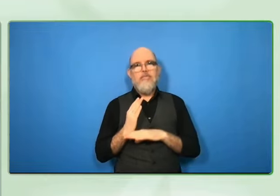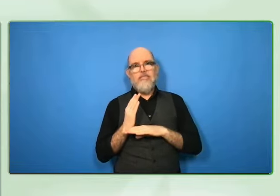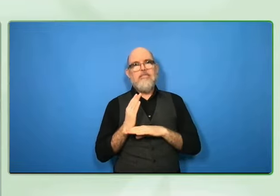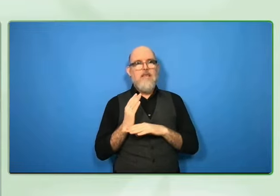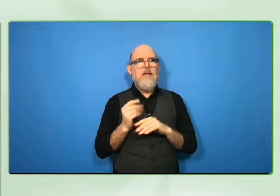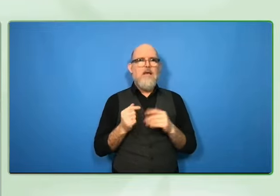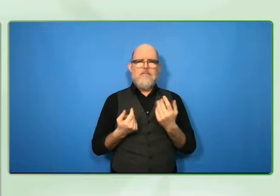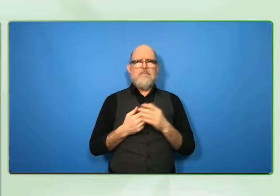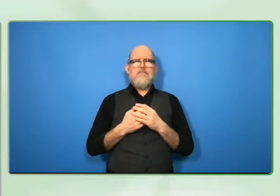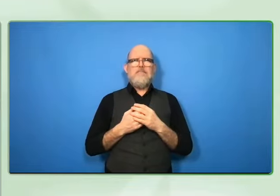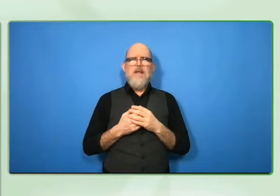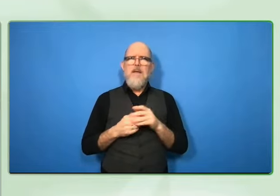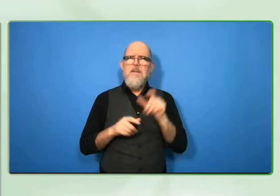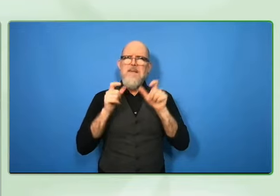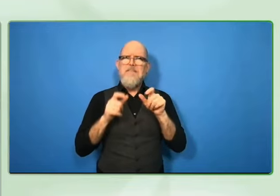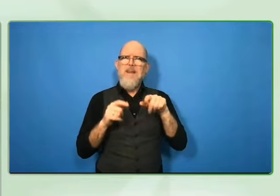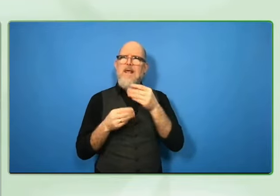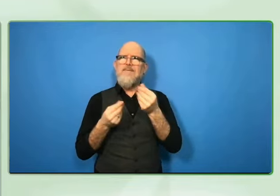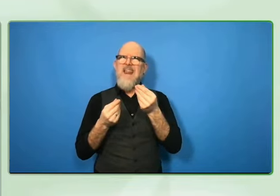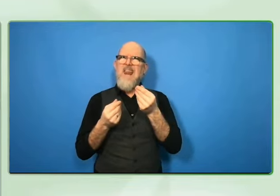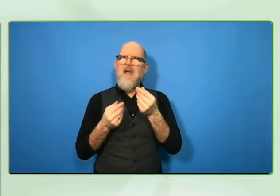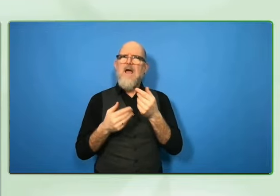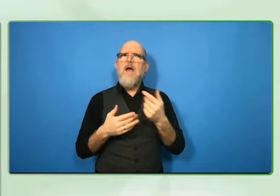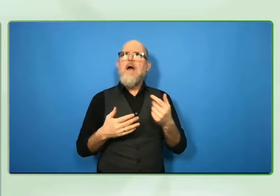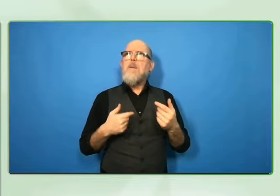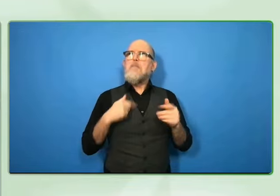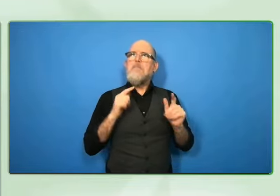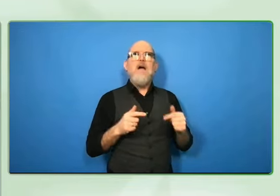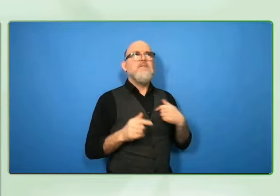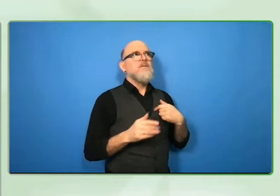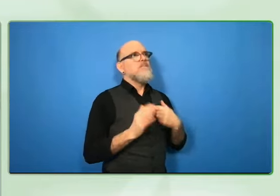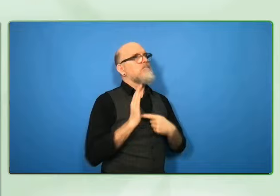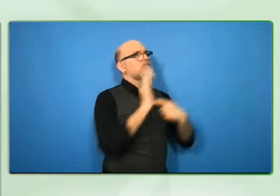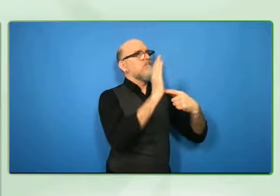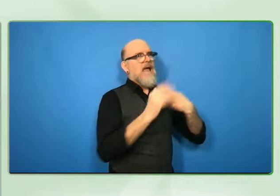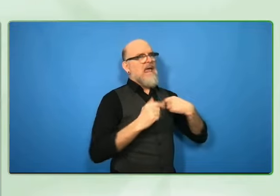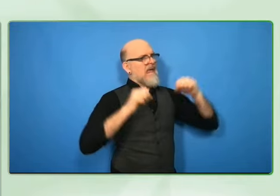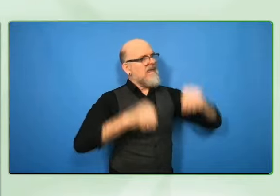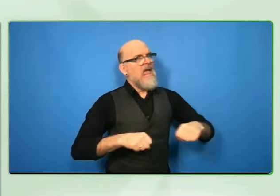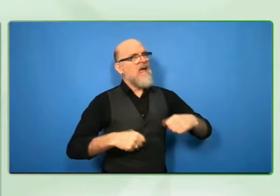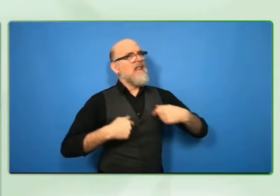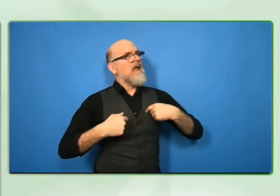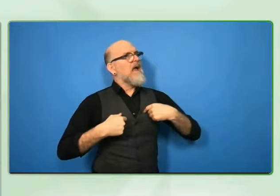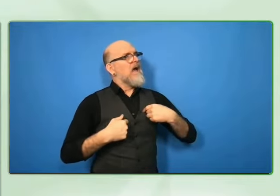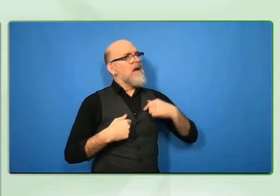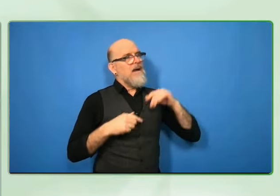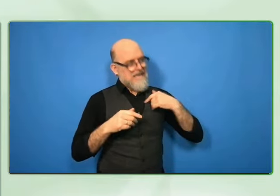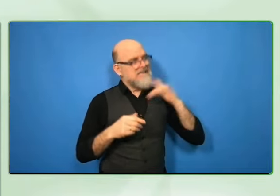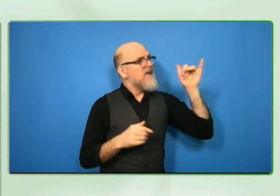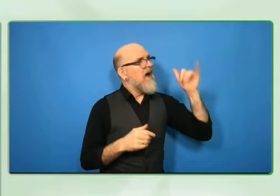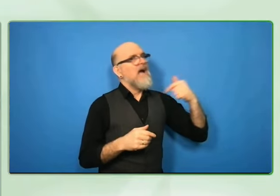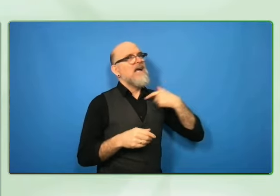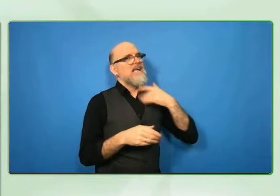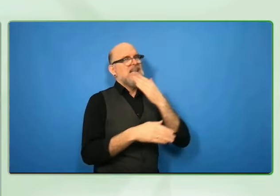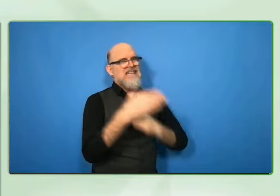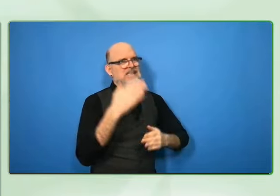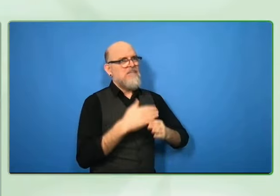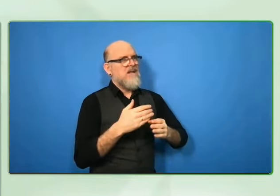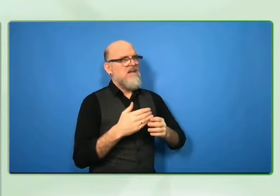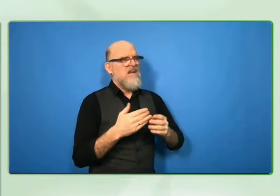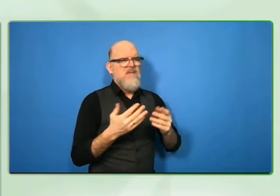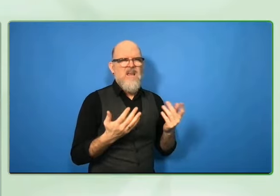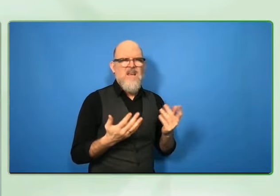already problematic, primarily because we know that many people do not feel safe to do that. And proof of that is that we are